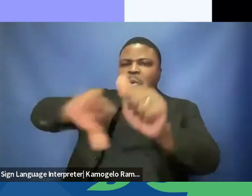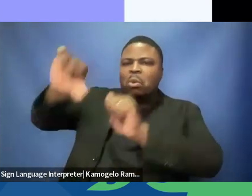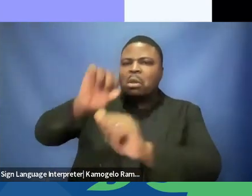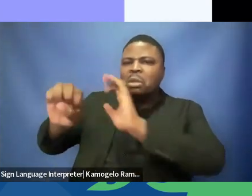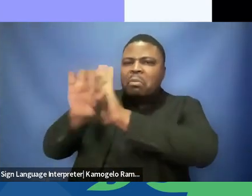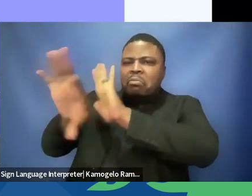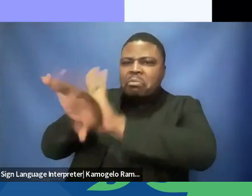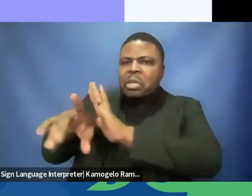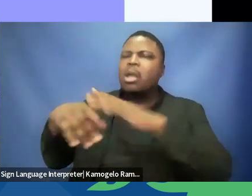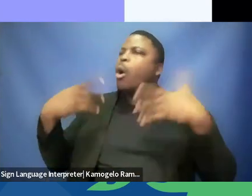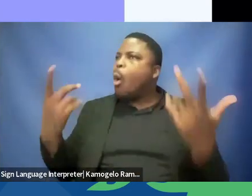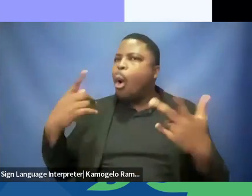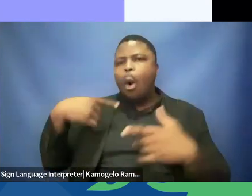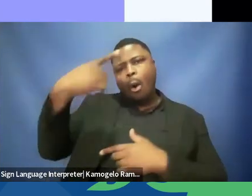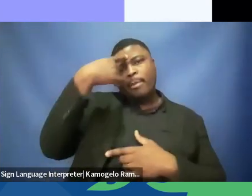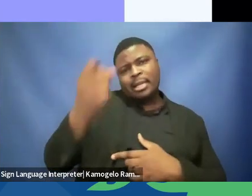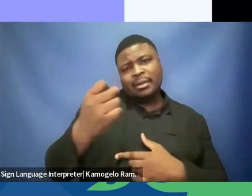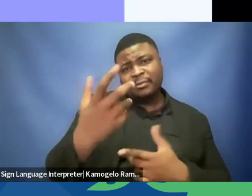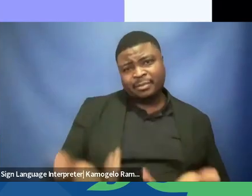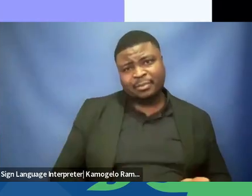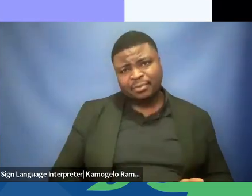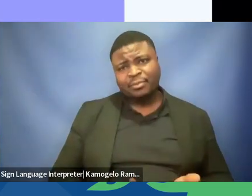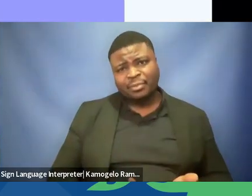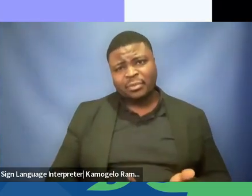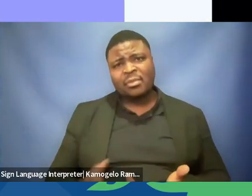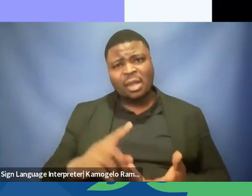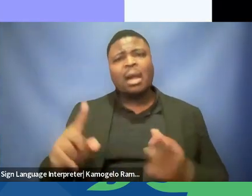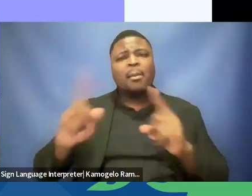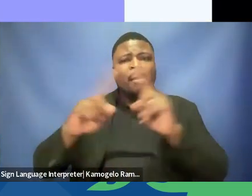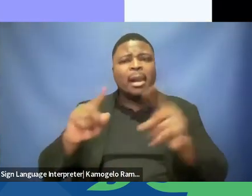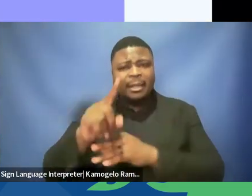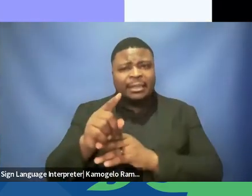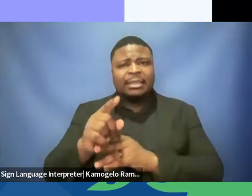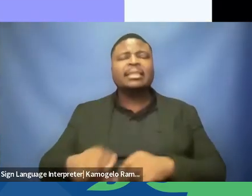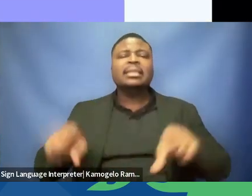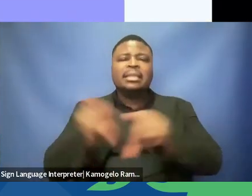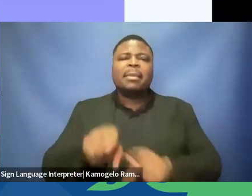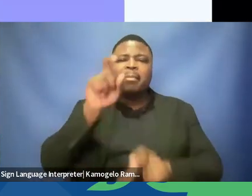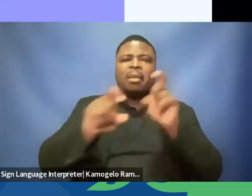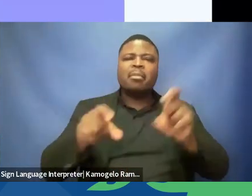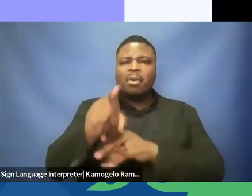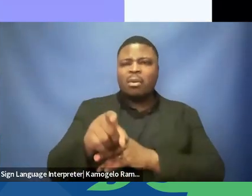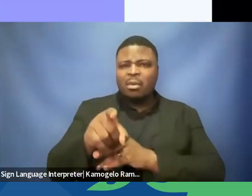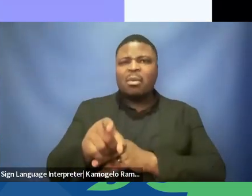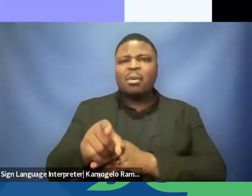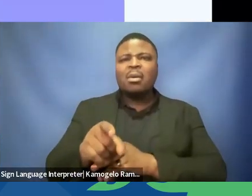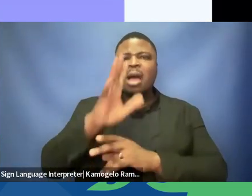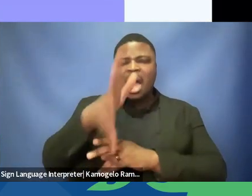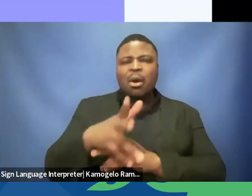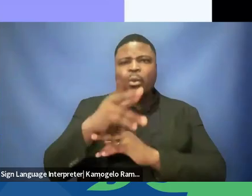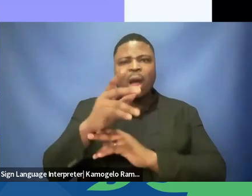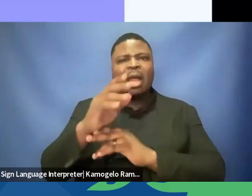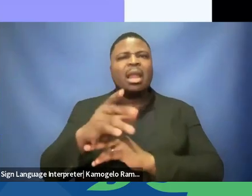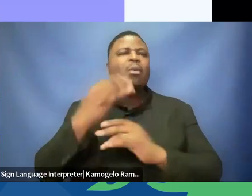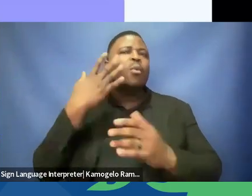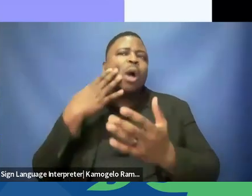belief. What were the perceived benefits? One said that it increased energy and stamina during